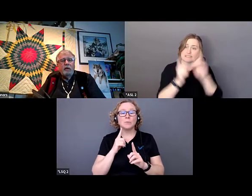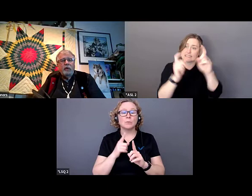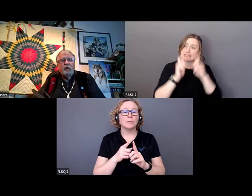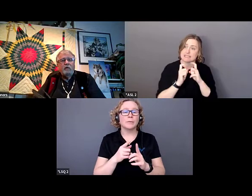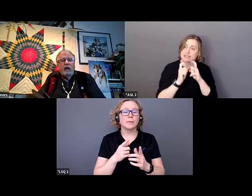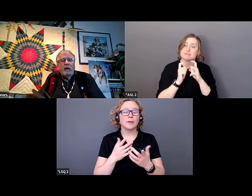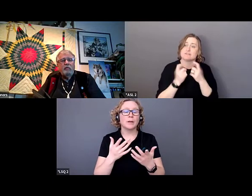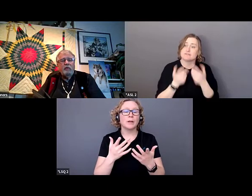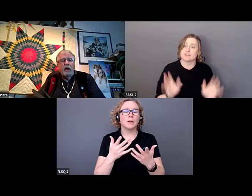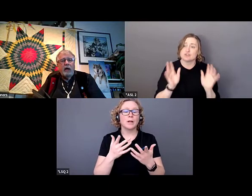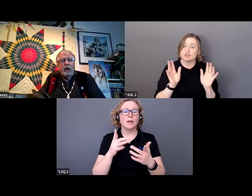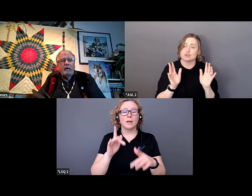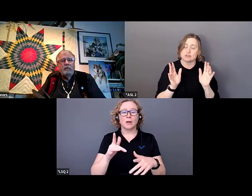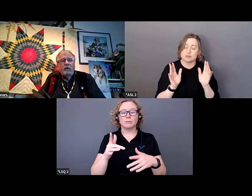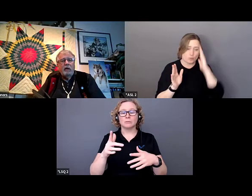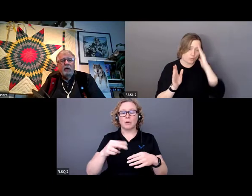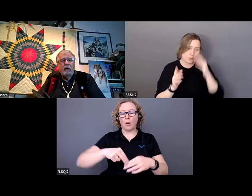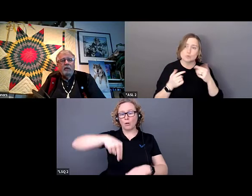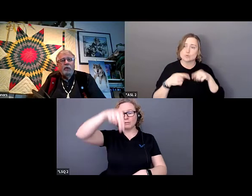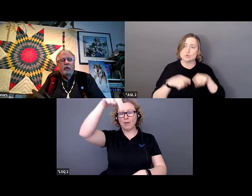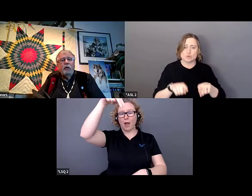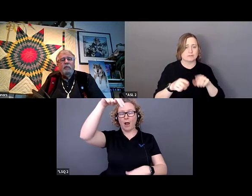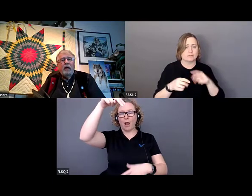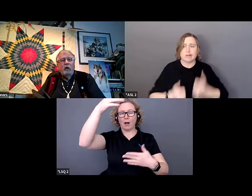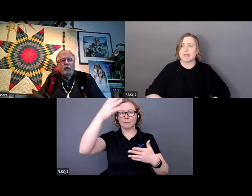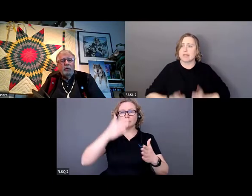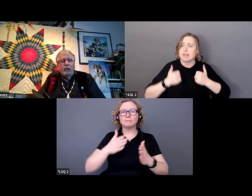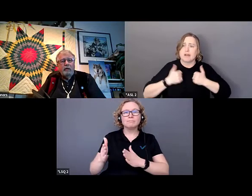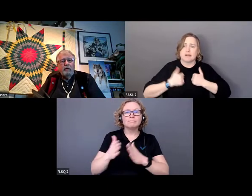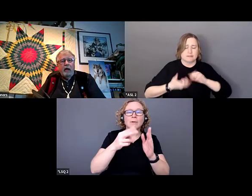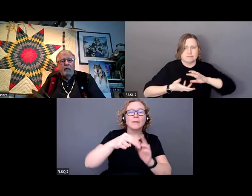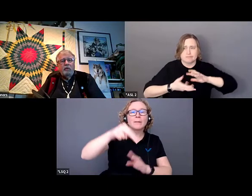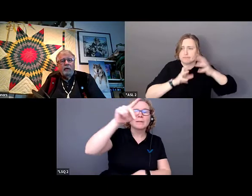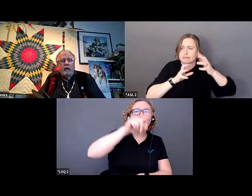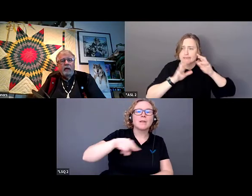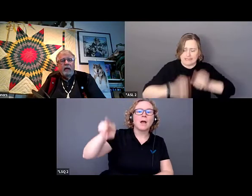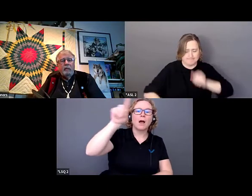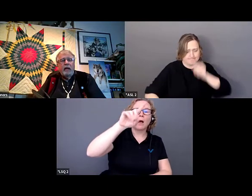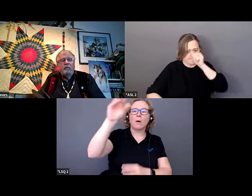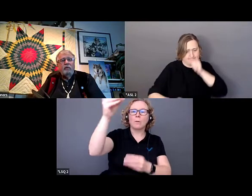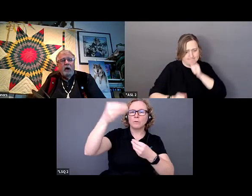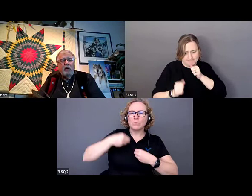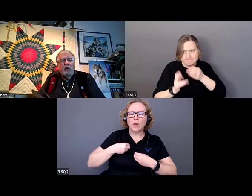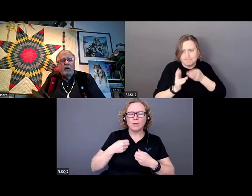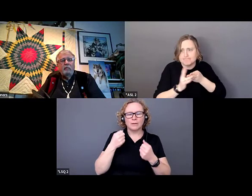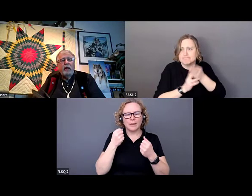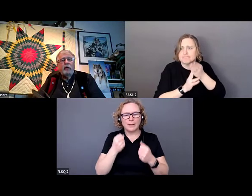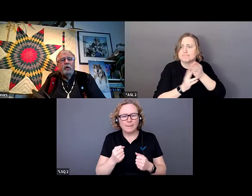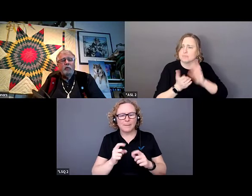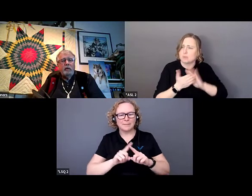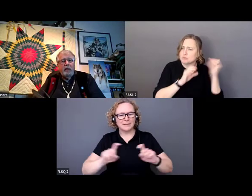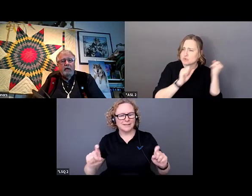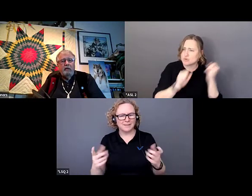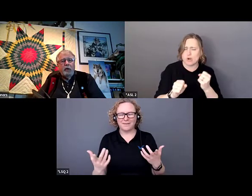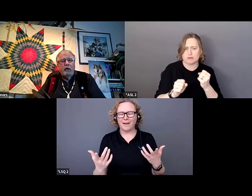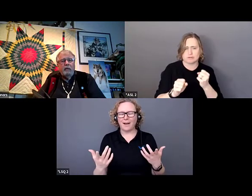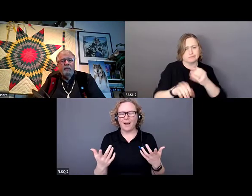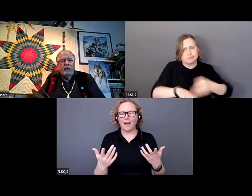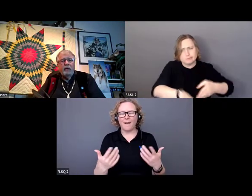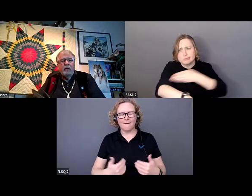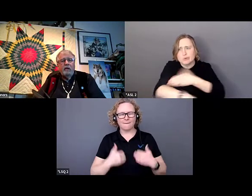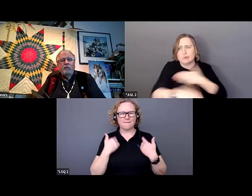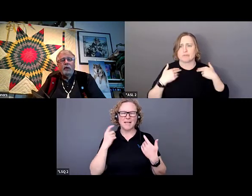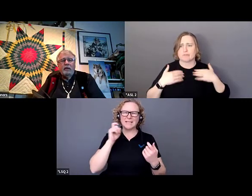the most difficult times of our lives so that we might go through these times and become stronger and better human beings for